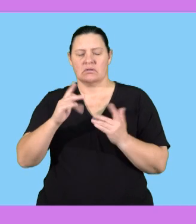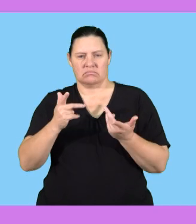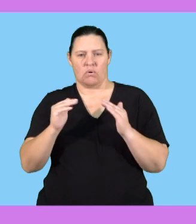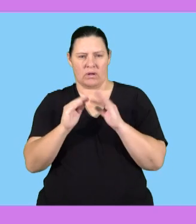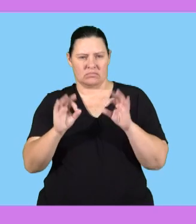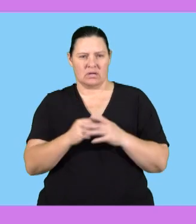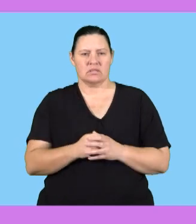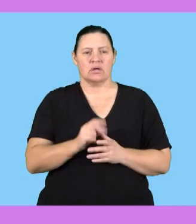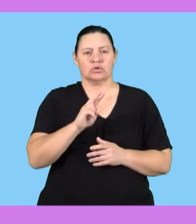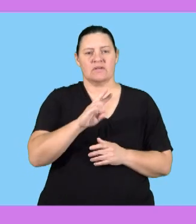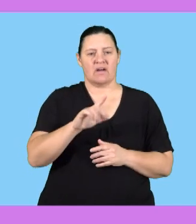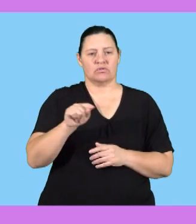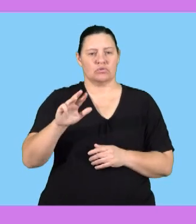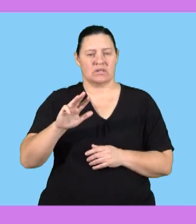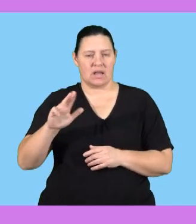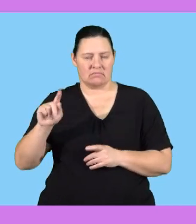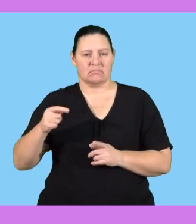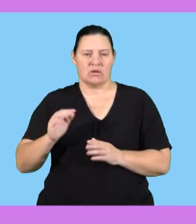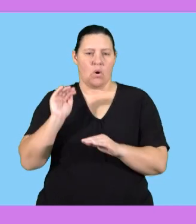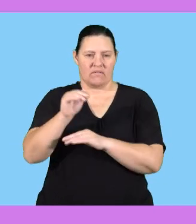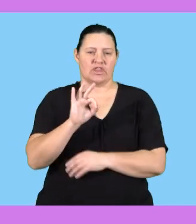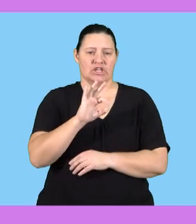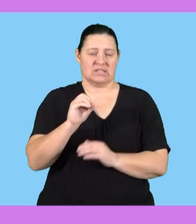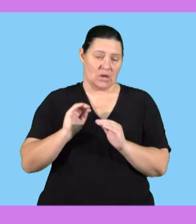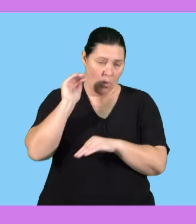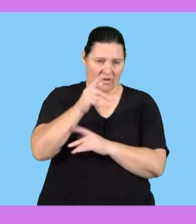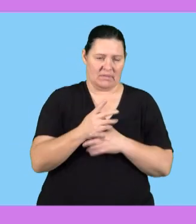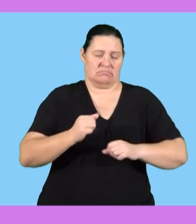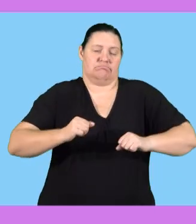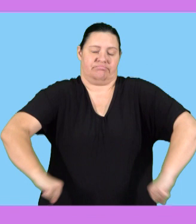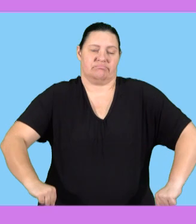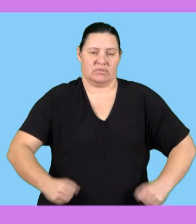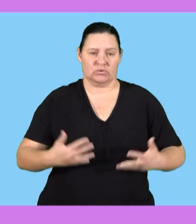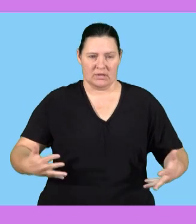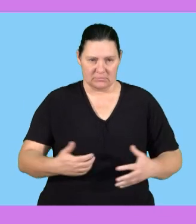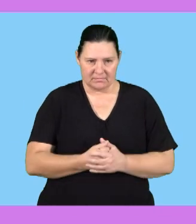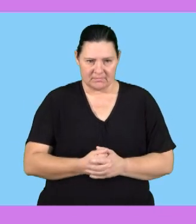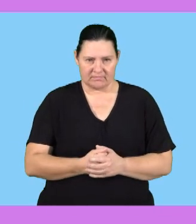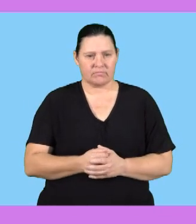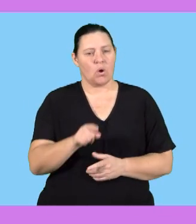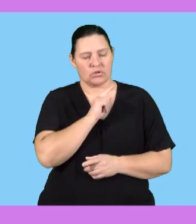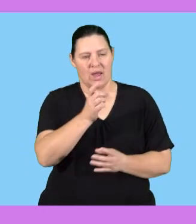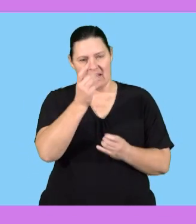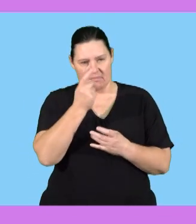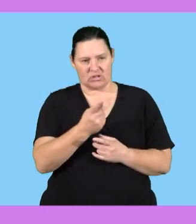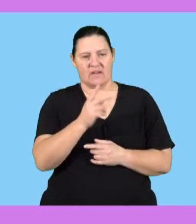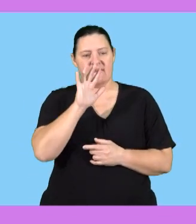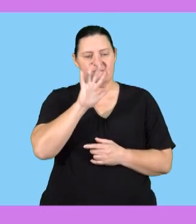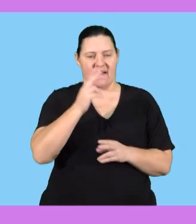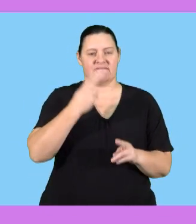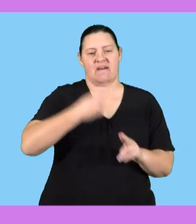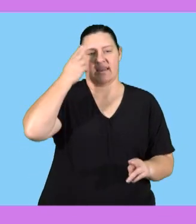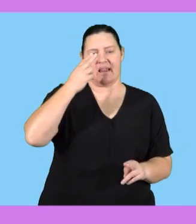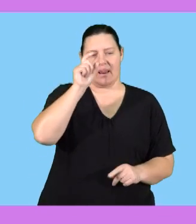29.9 is overweight. And then 30 and above is obese. Also important here is the data of the 5